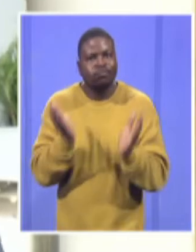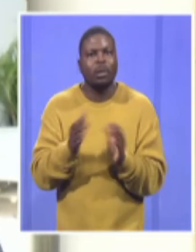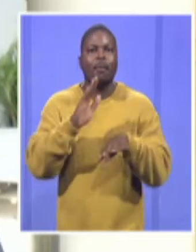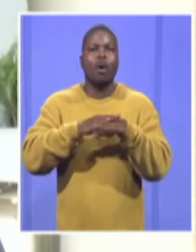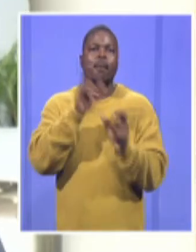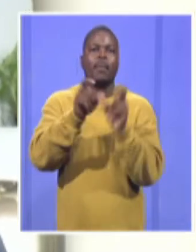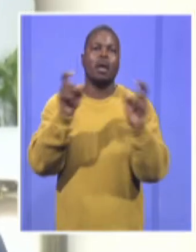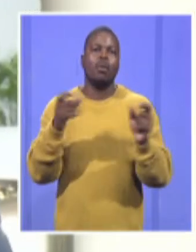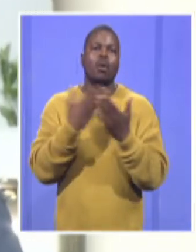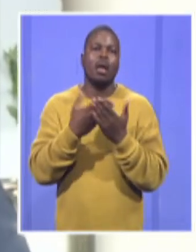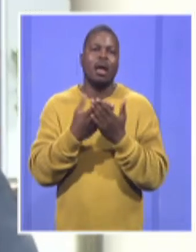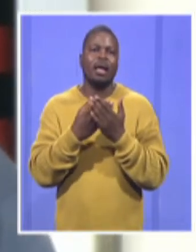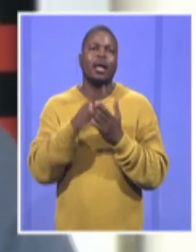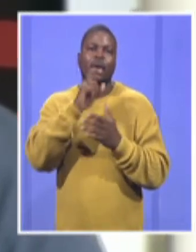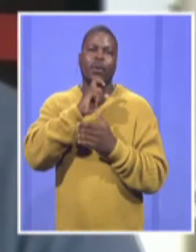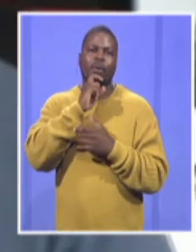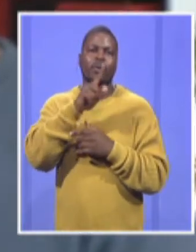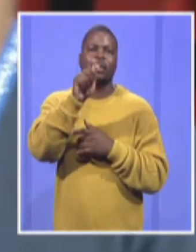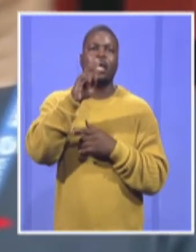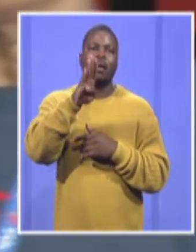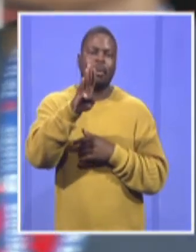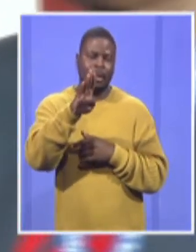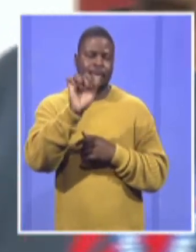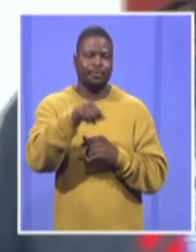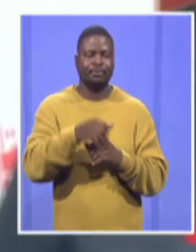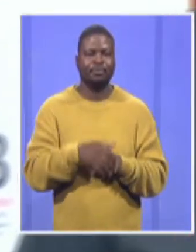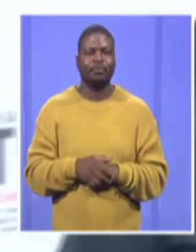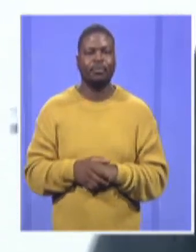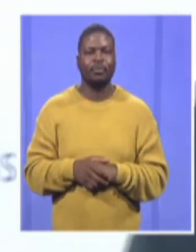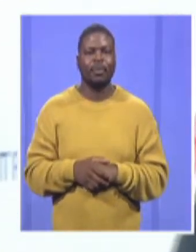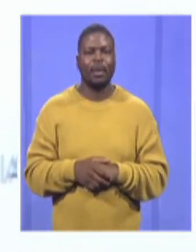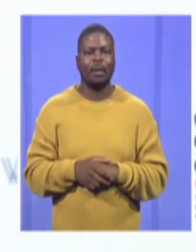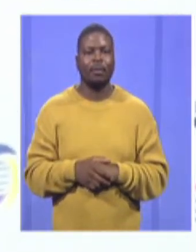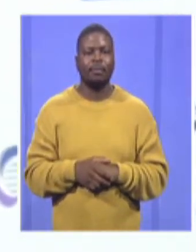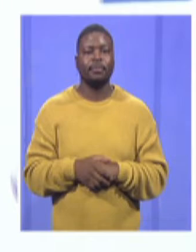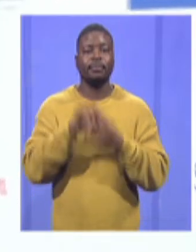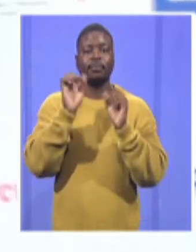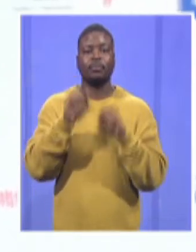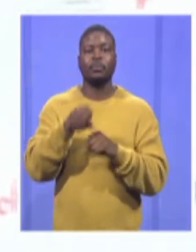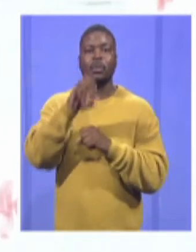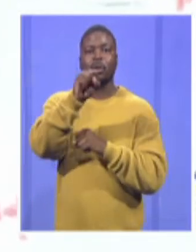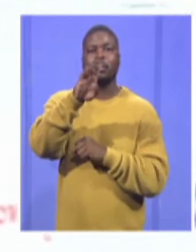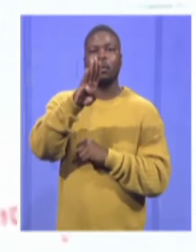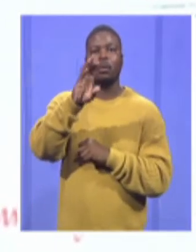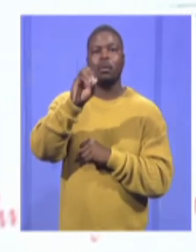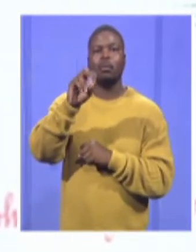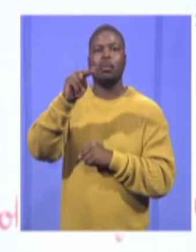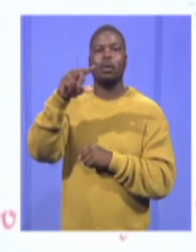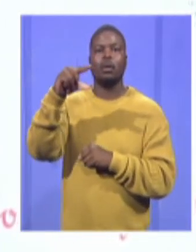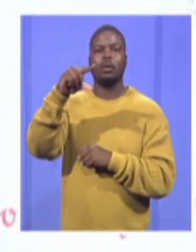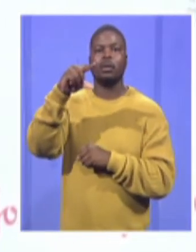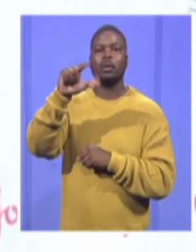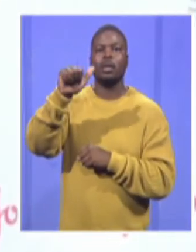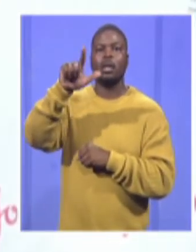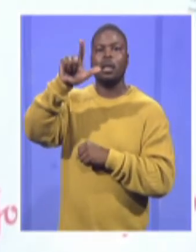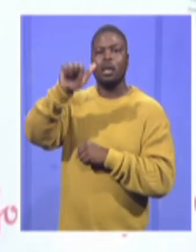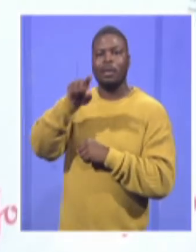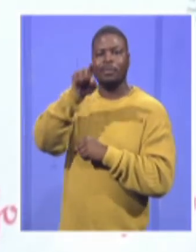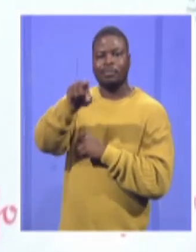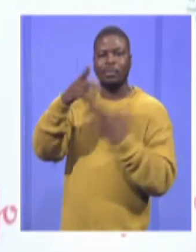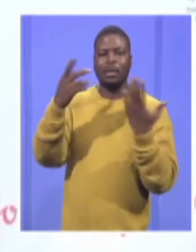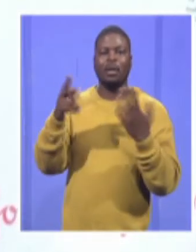on TB. All right, that was Sibongile Shabalala, the national chairperson for the Treatment Action Campaign and a